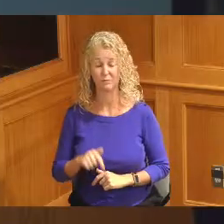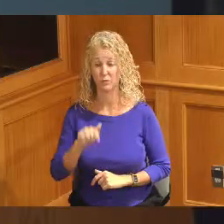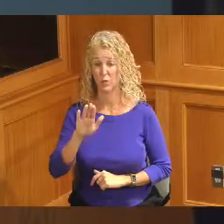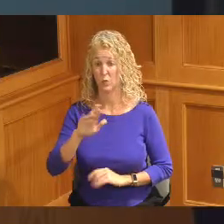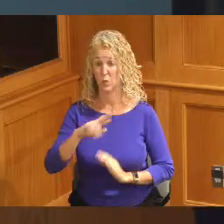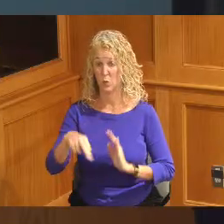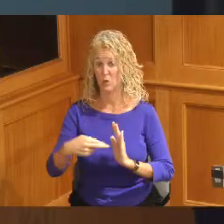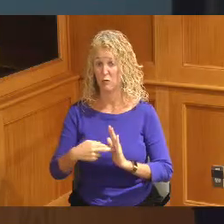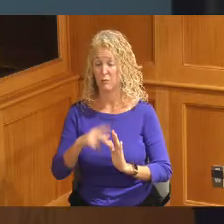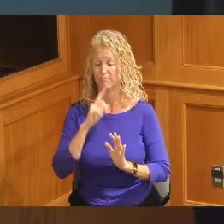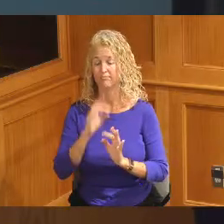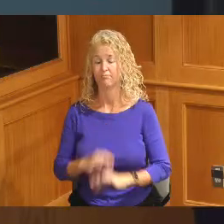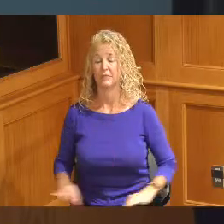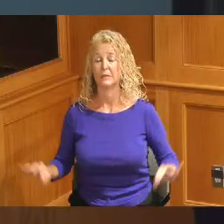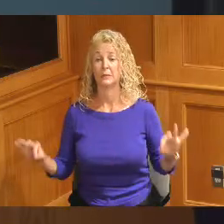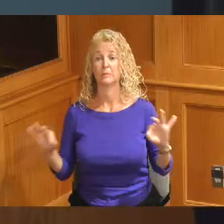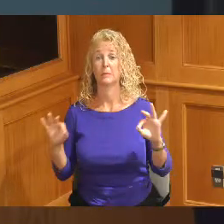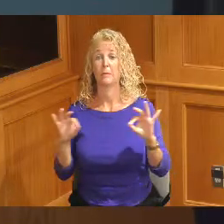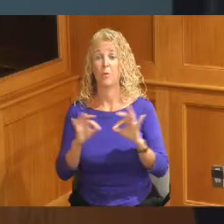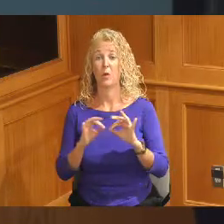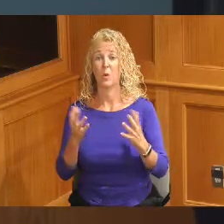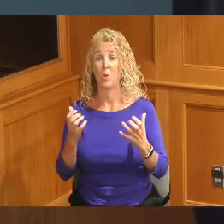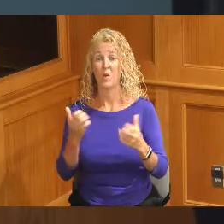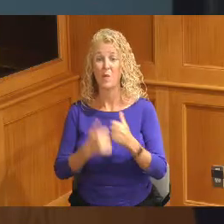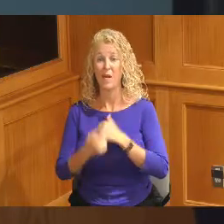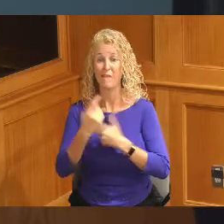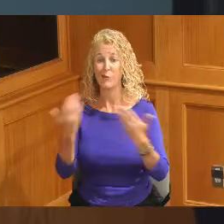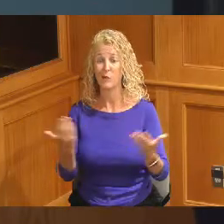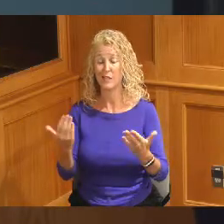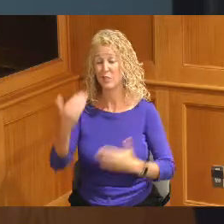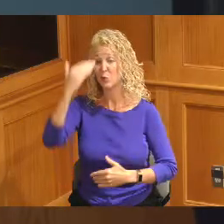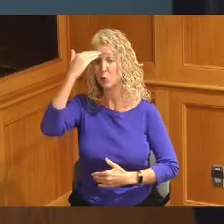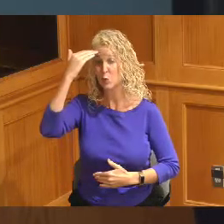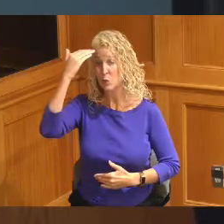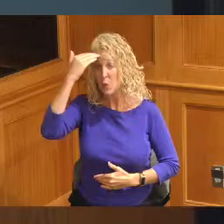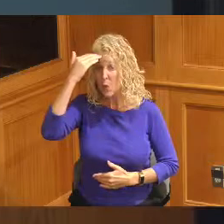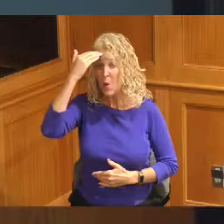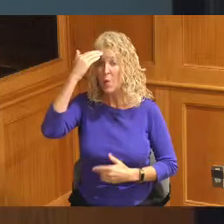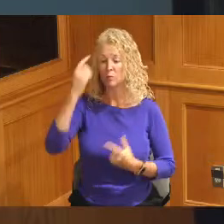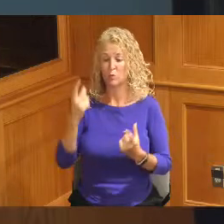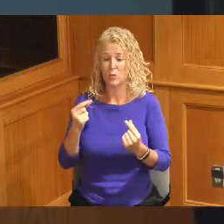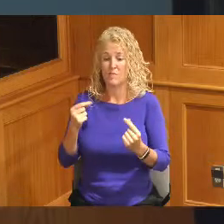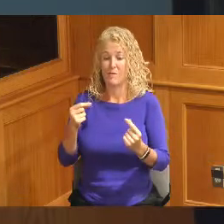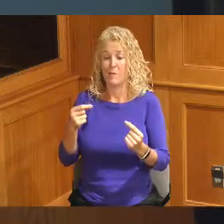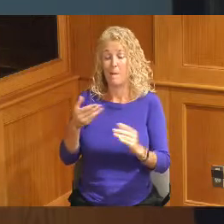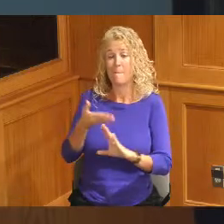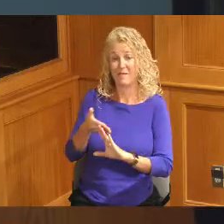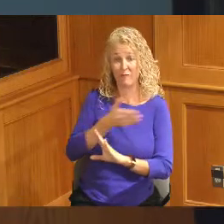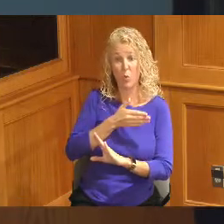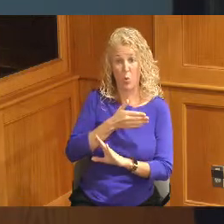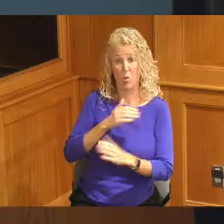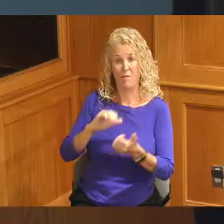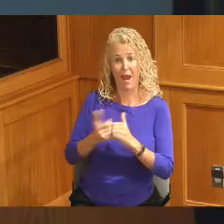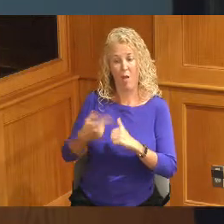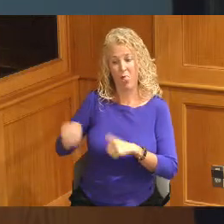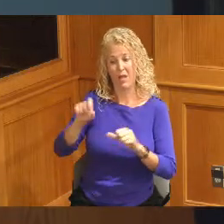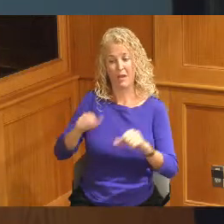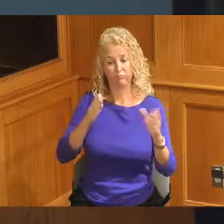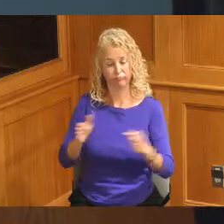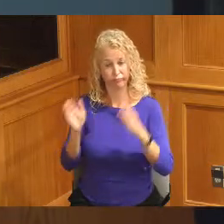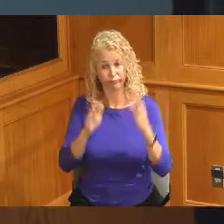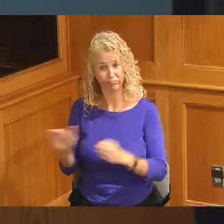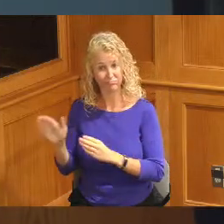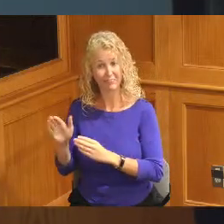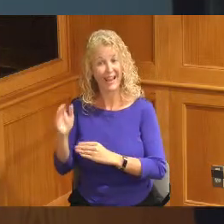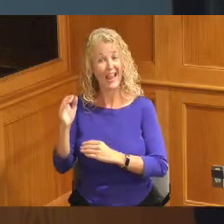critically important that our communities know about the tools that are available to them and their citizens by way of preparedness, but also